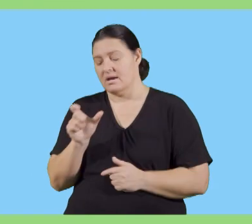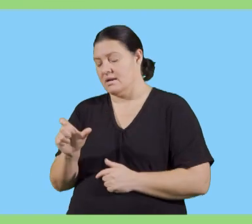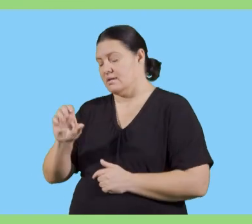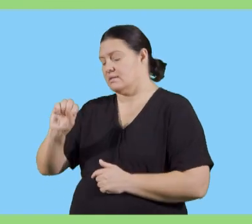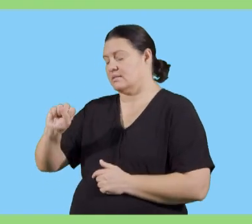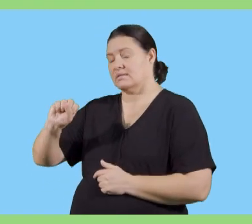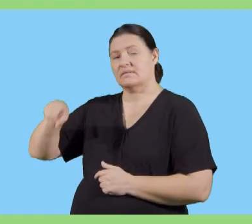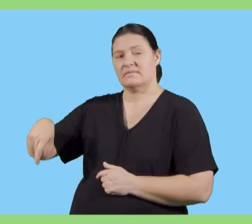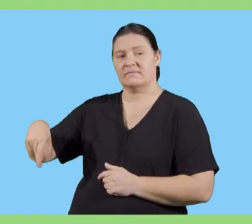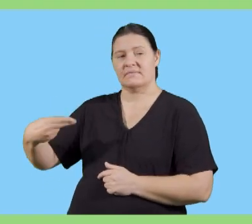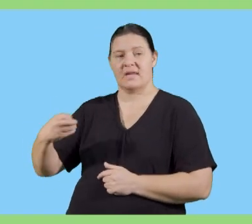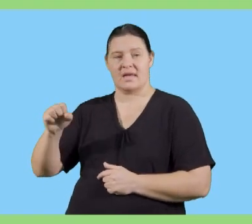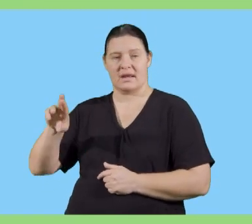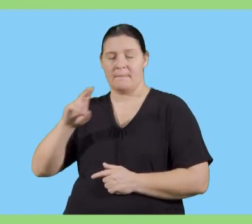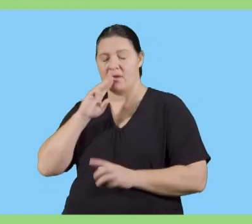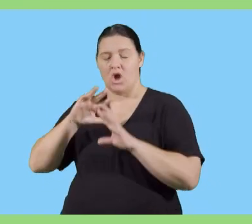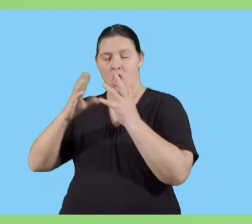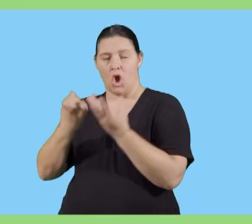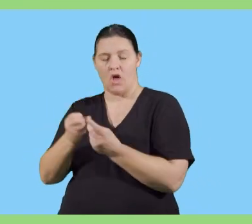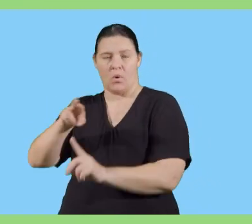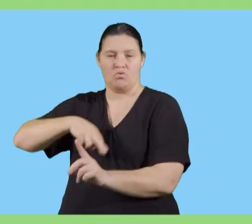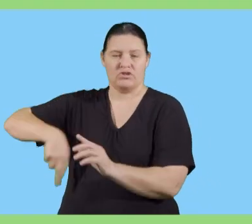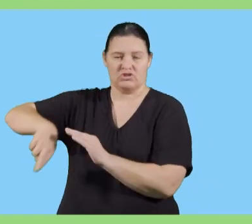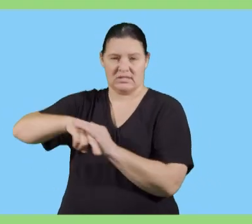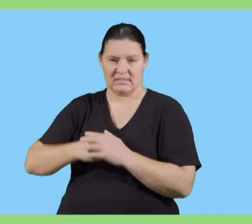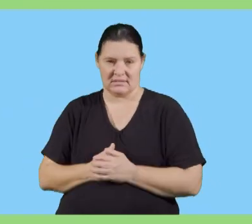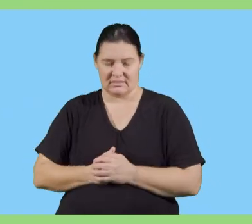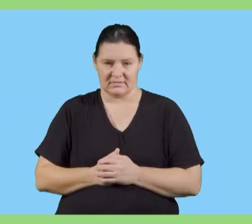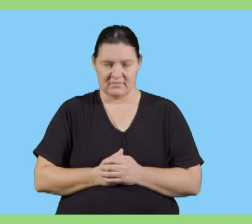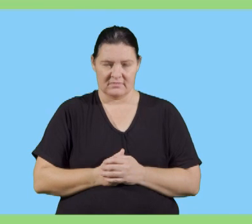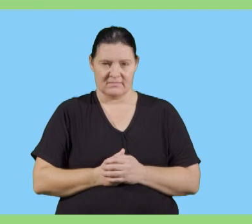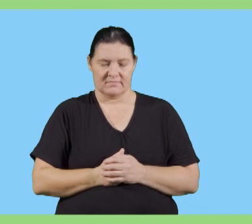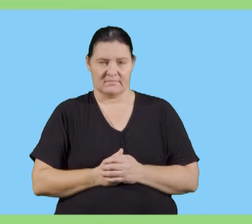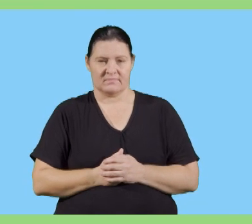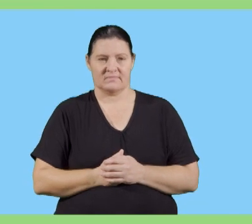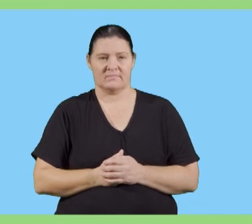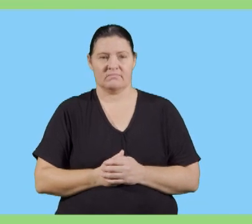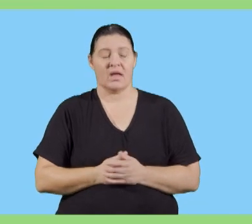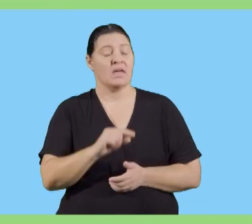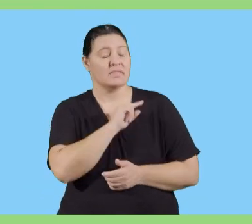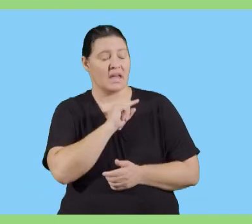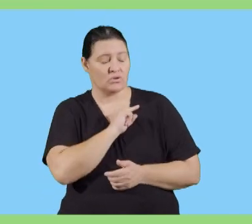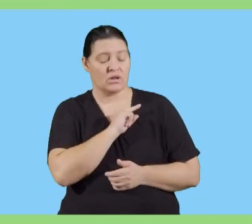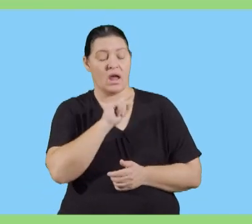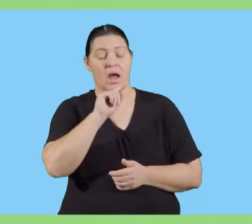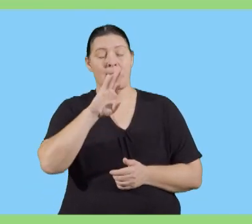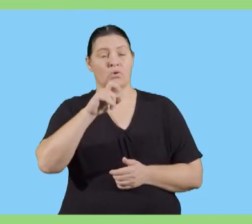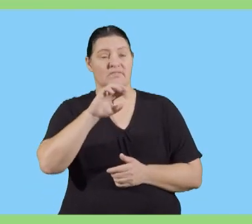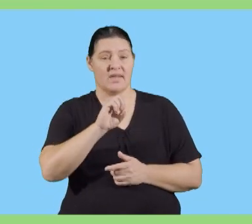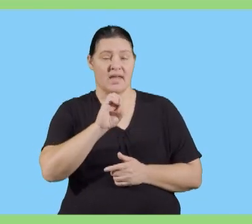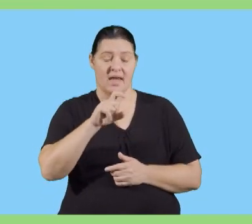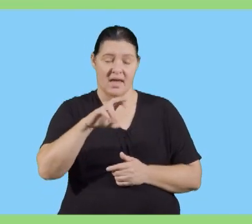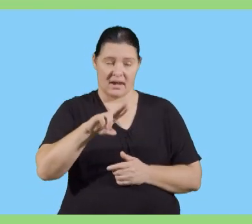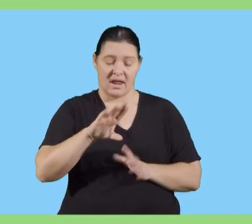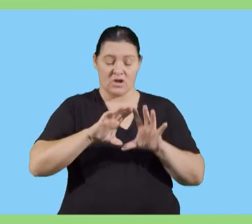Therefore, biosphere is the part of the earth where life exists. If you remember, we said bio means life and sphere